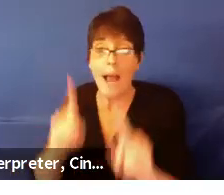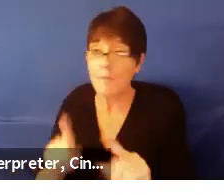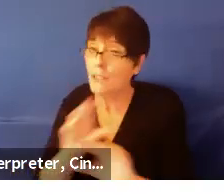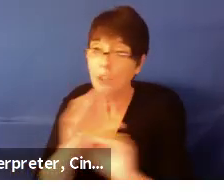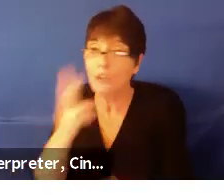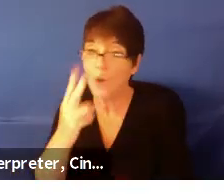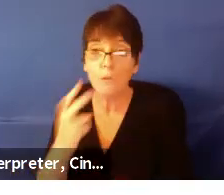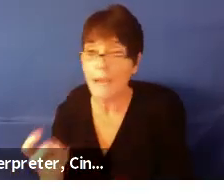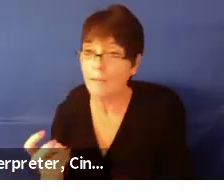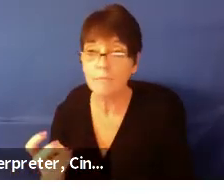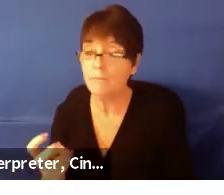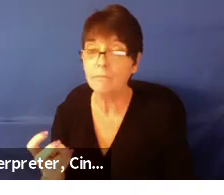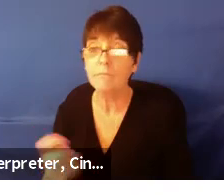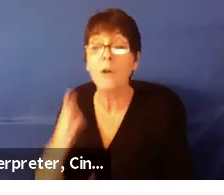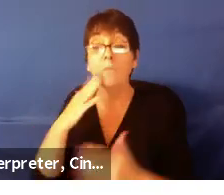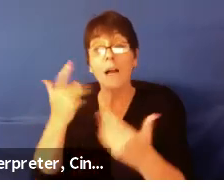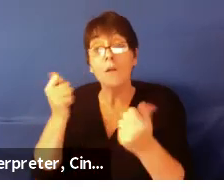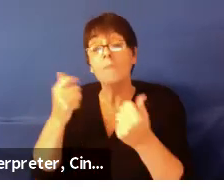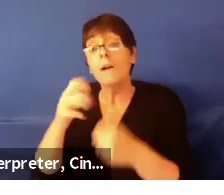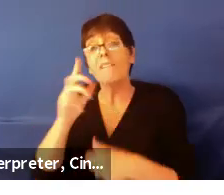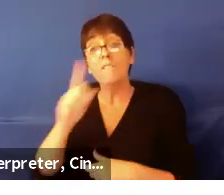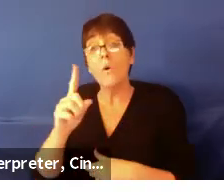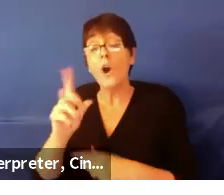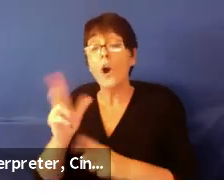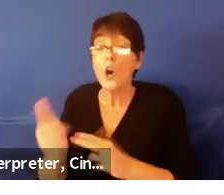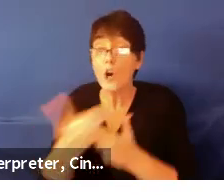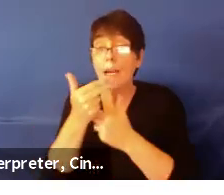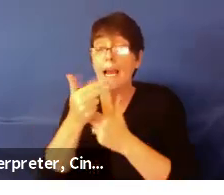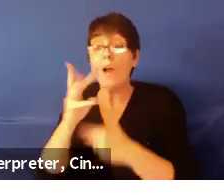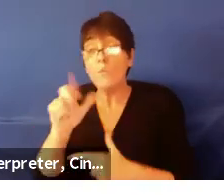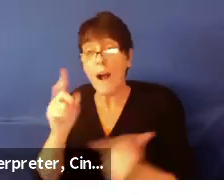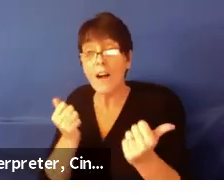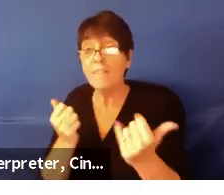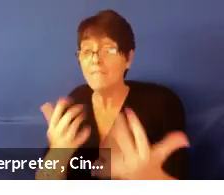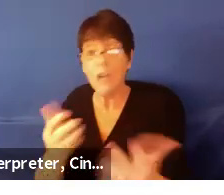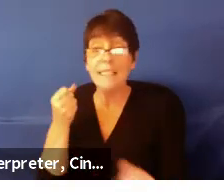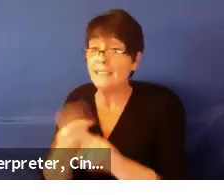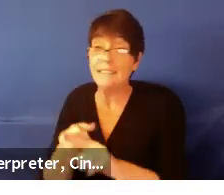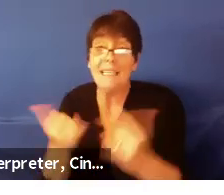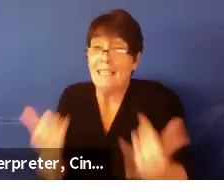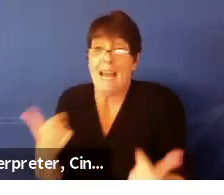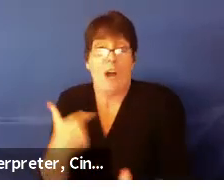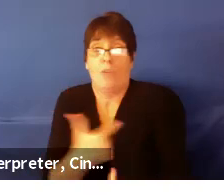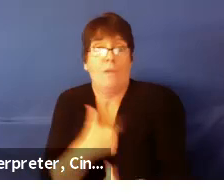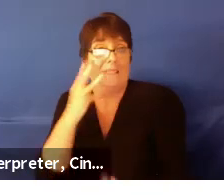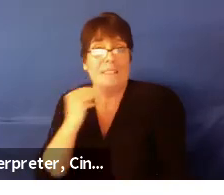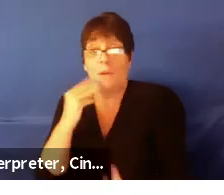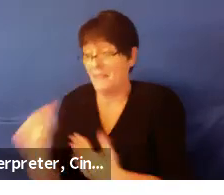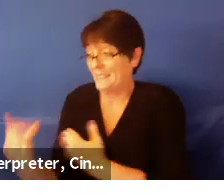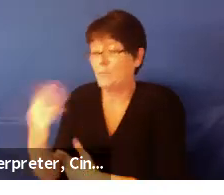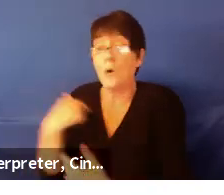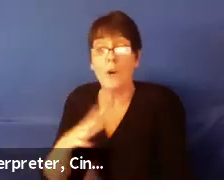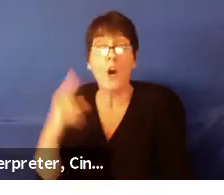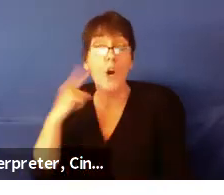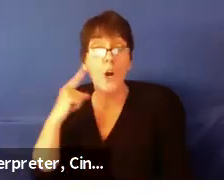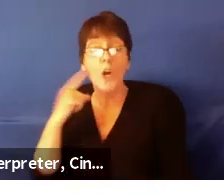here, inevitable if large hurricane or wildfire occurs. Well, we are here. And we just this morning heard that the state